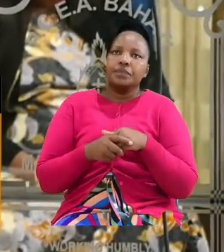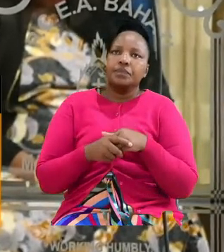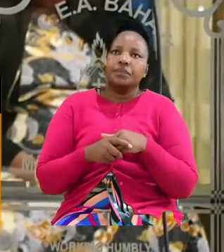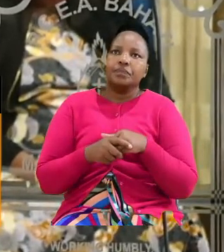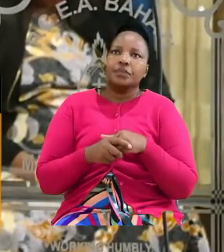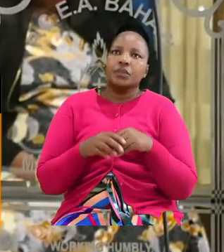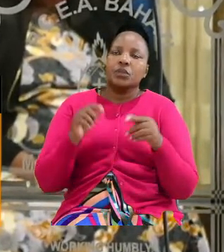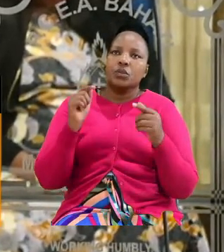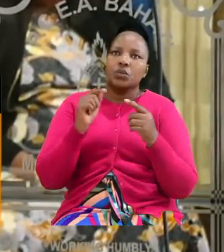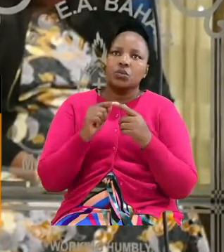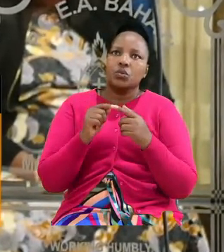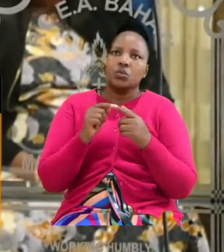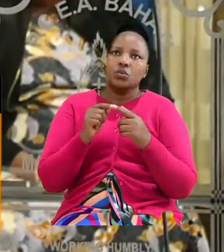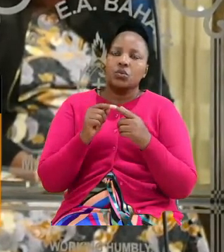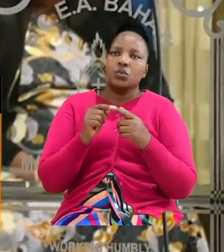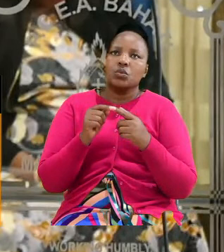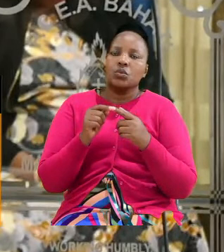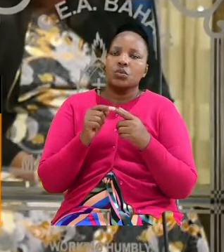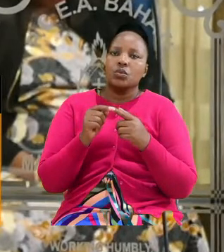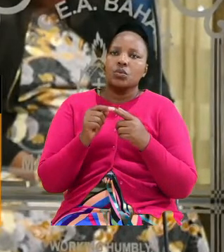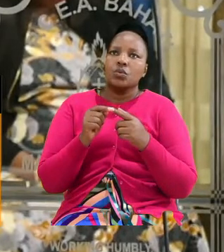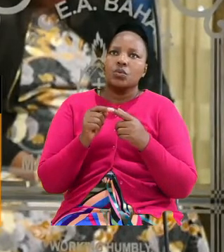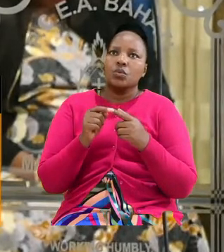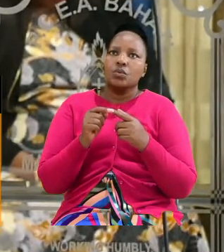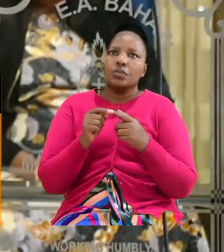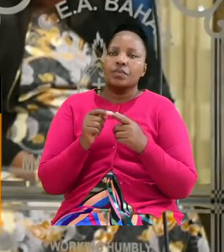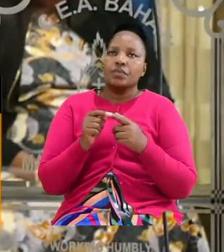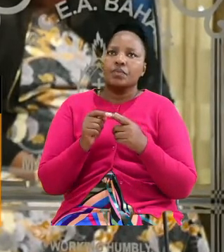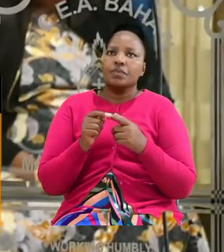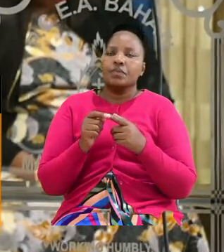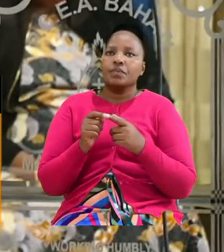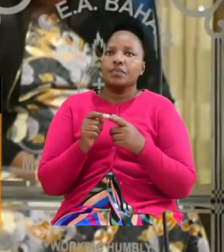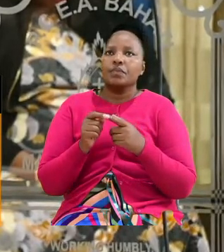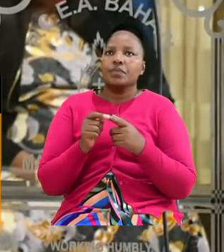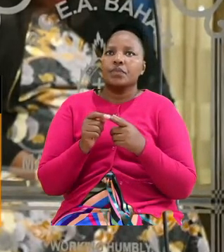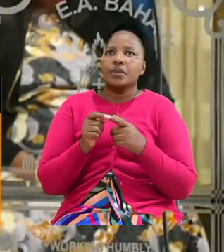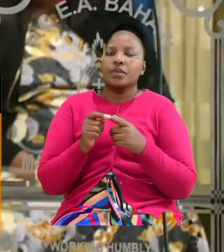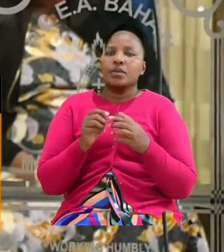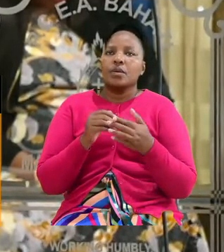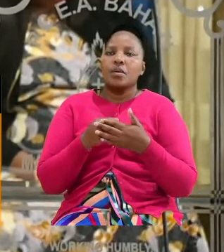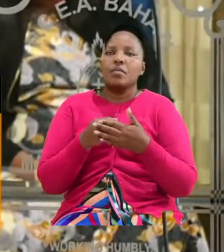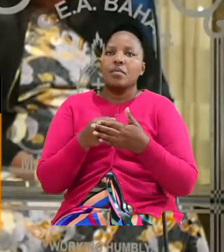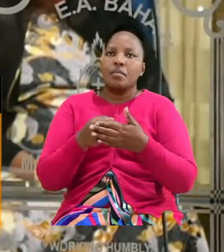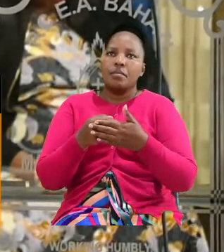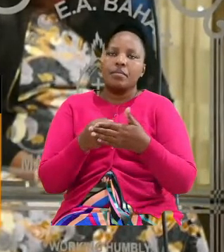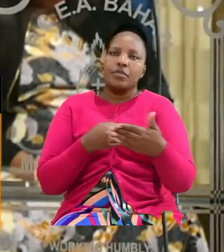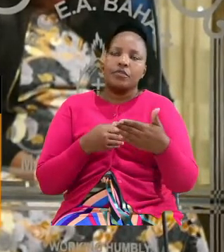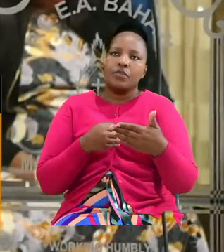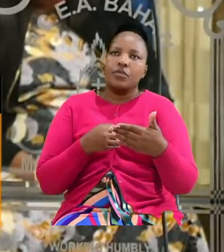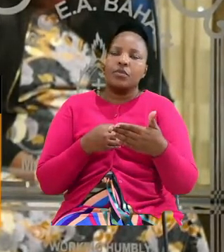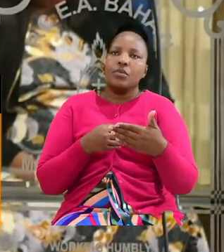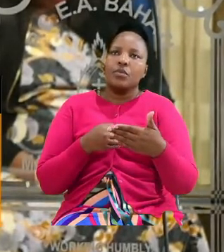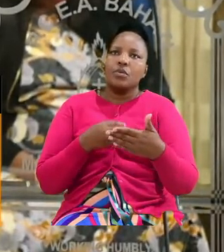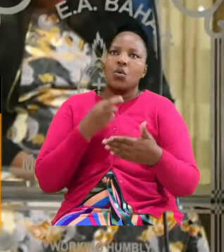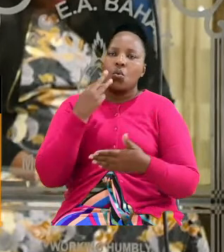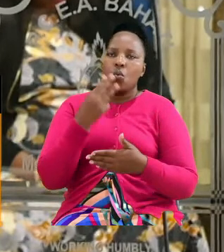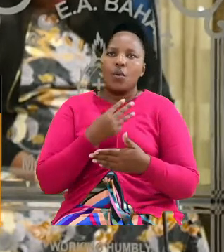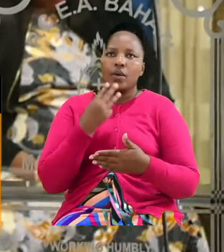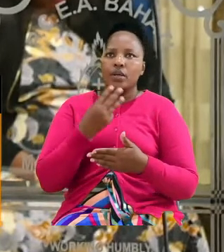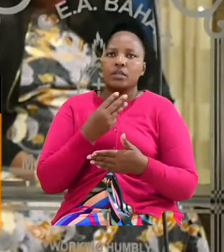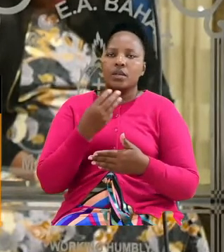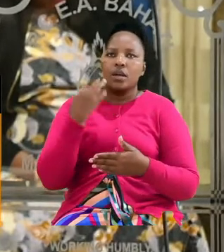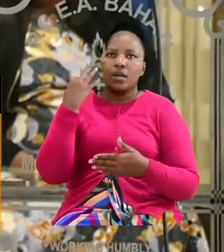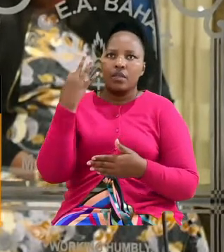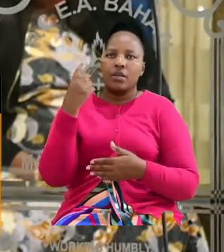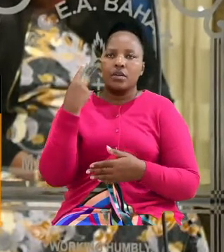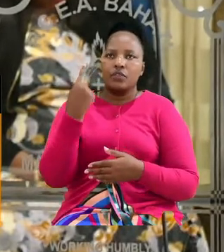be addressed and sent to the address below to reach us on not later than Wednesday, the